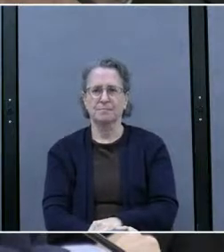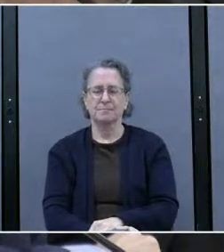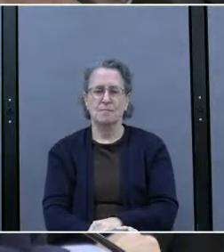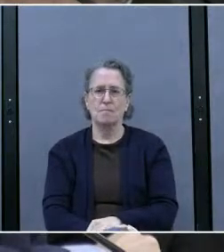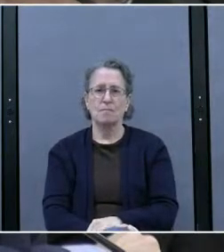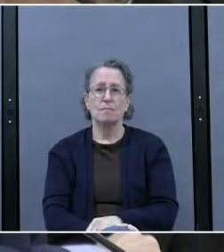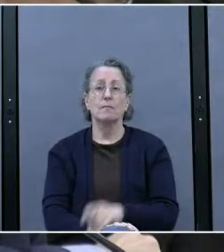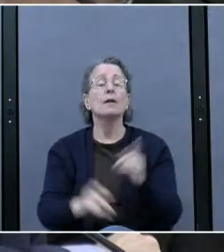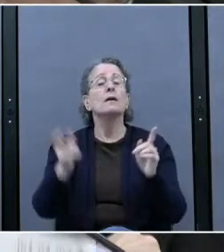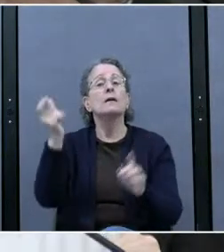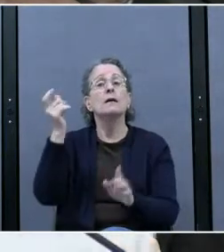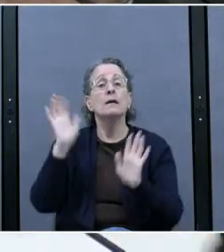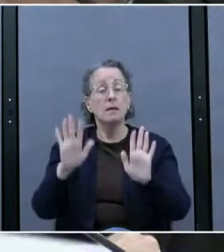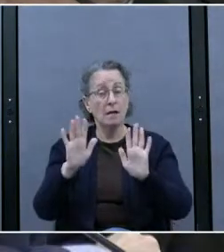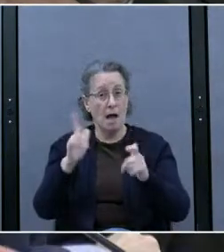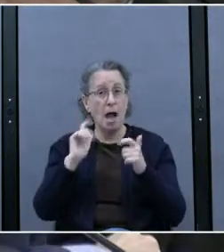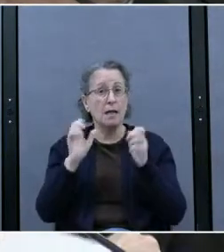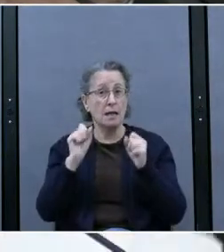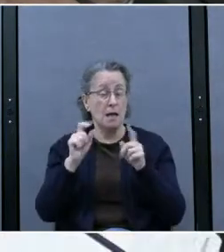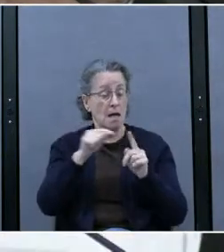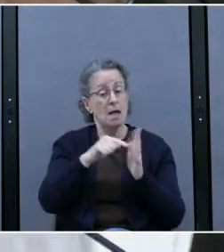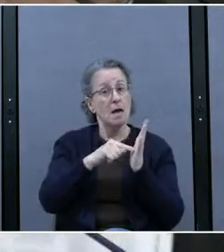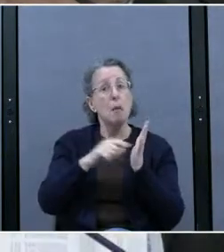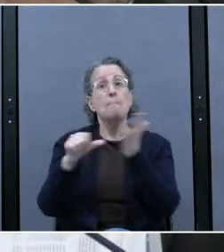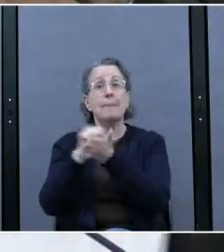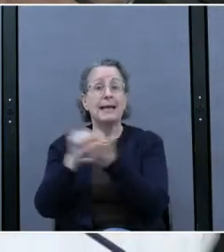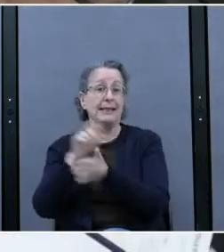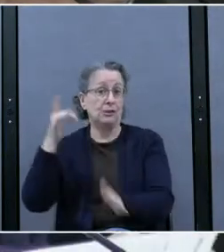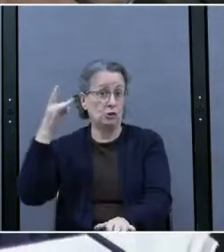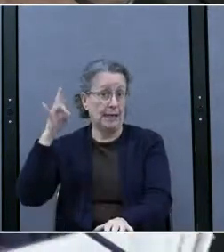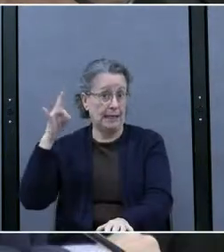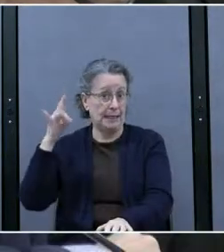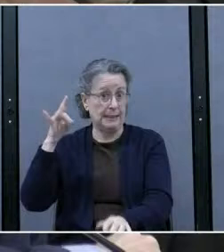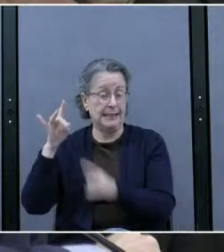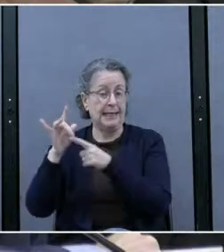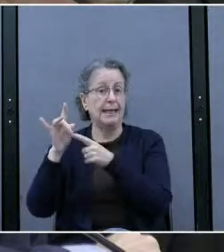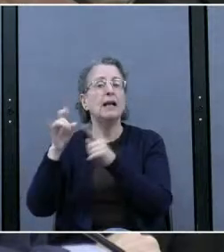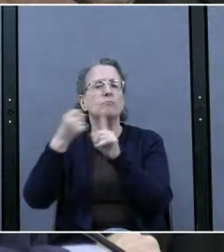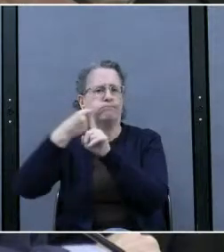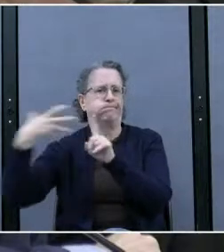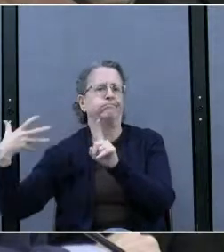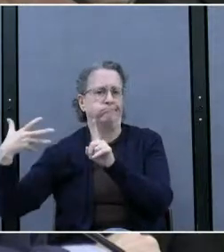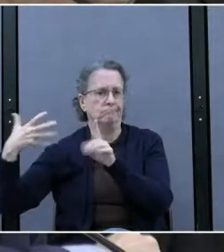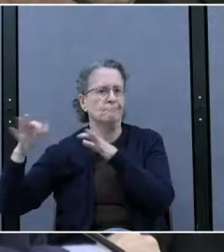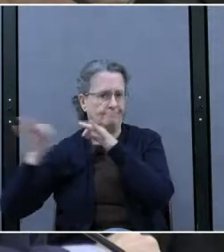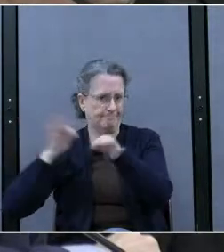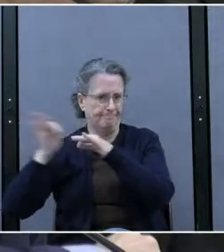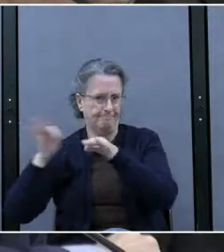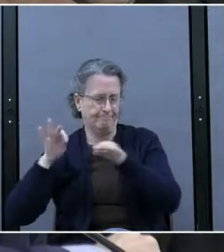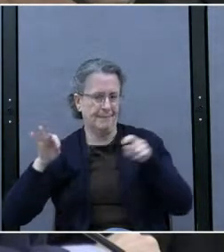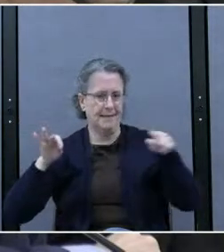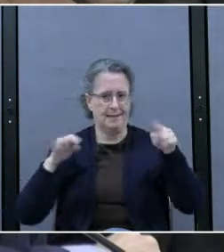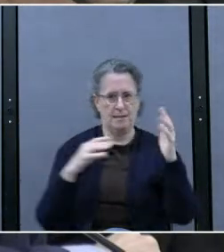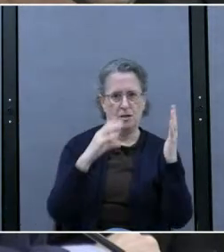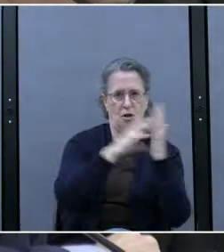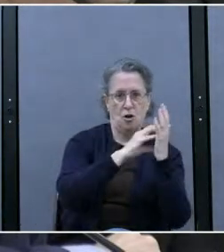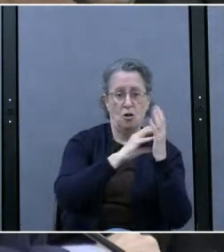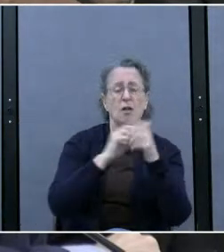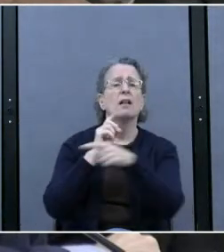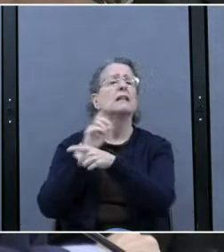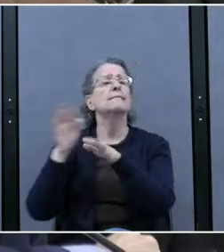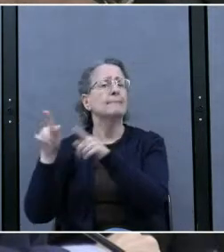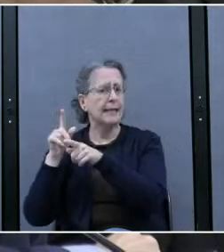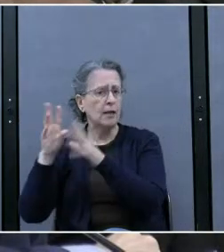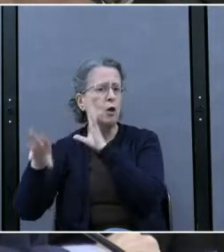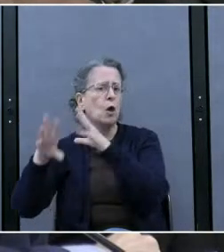There's an explanation of this article on page 18 of this book that explains kind of the history, and